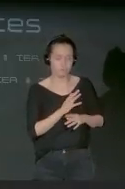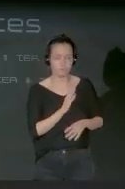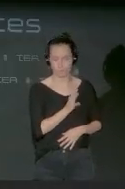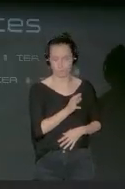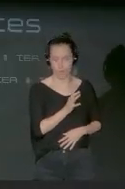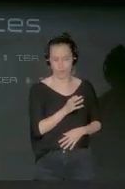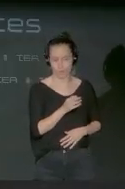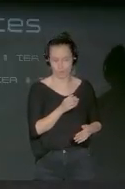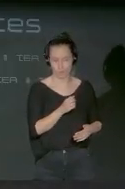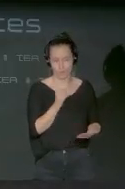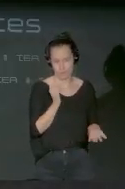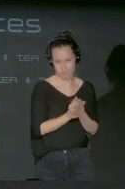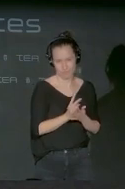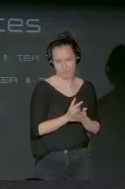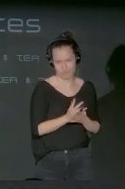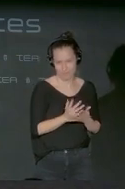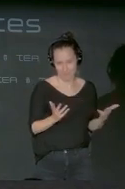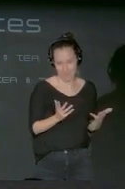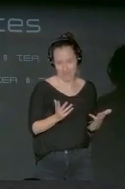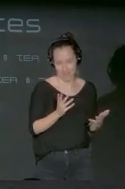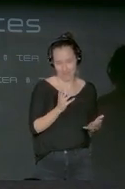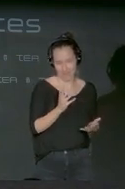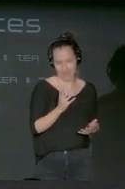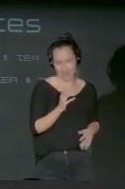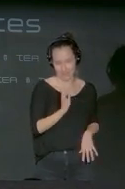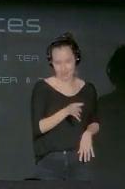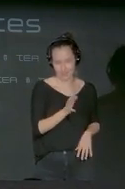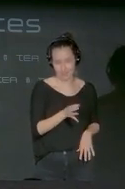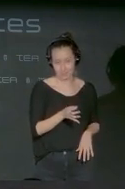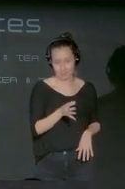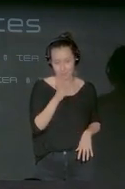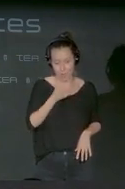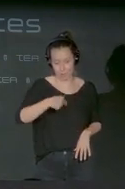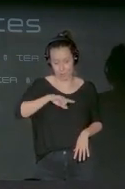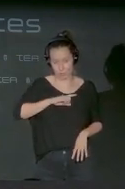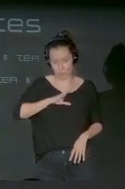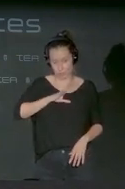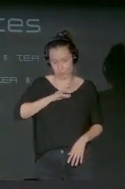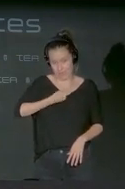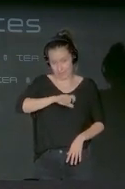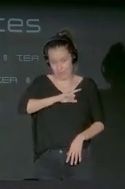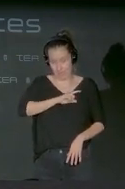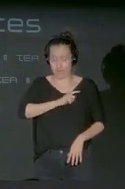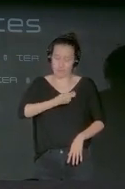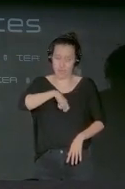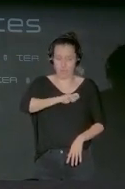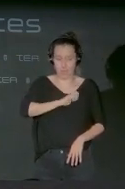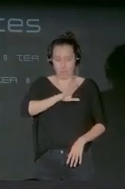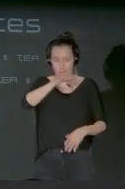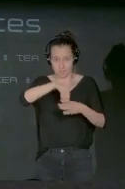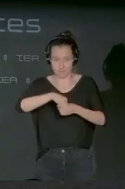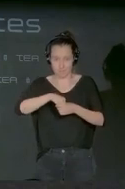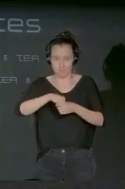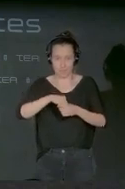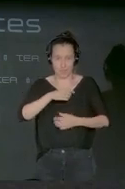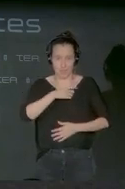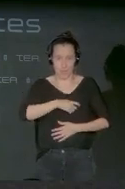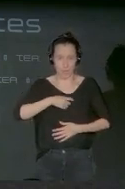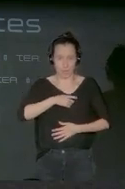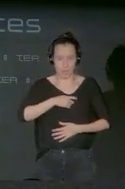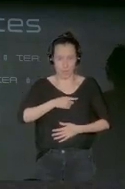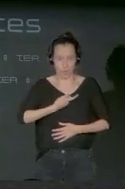de los grandes desafíos. Son desafíos, además, que nosotros, como Estado miembro, también compartimos. Son prácticamente los mismos. Y